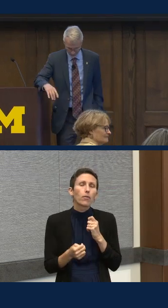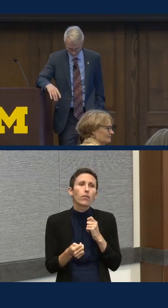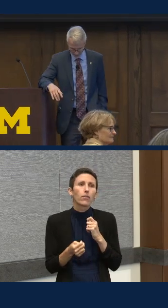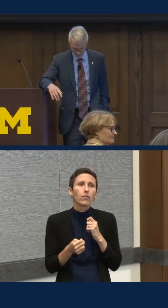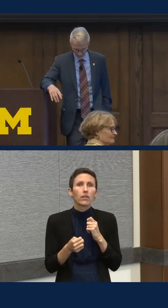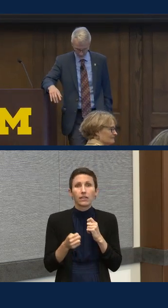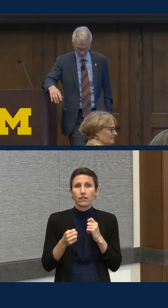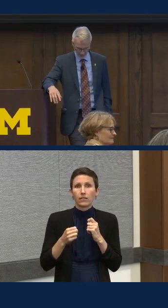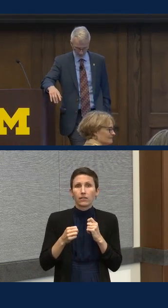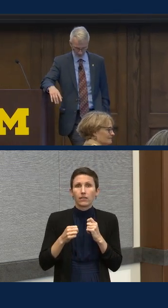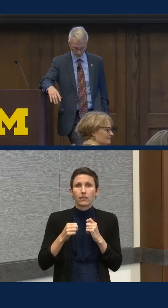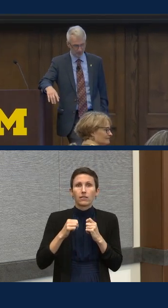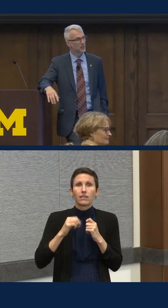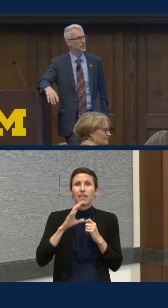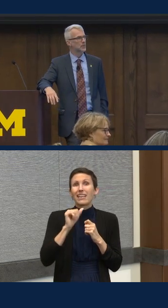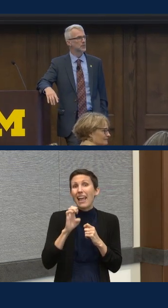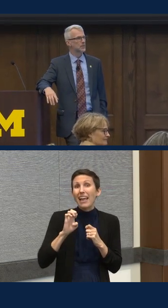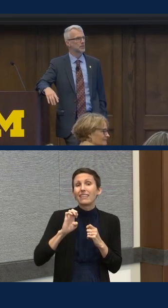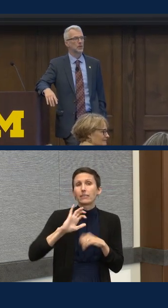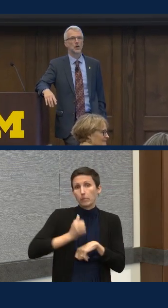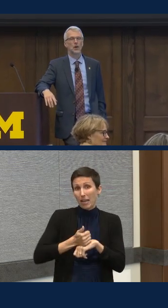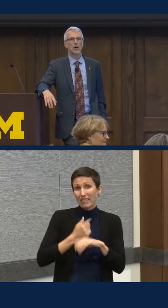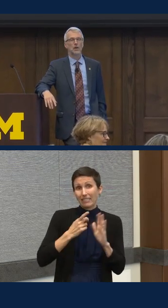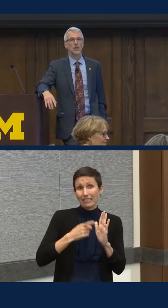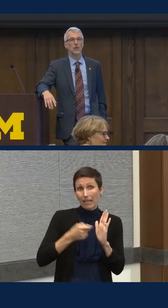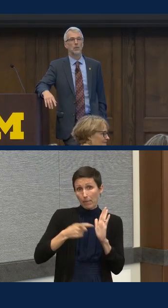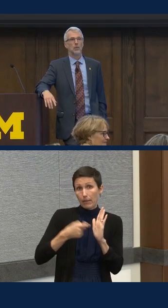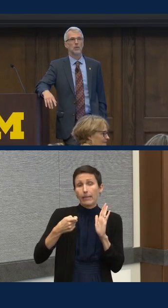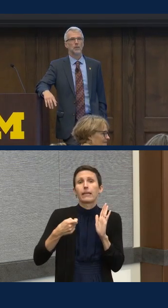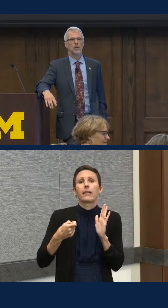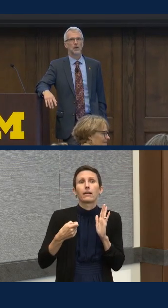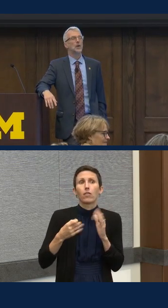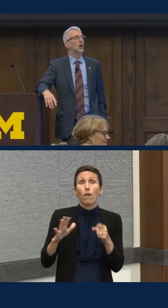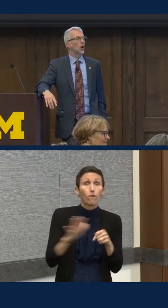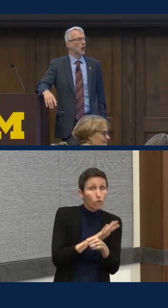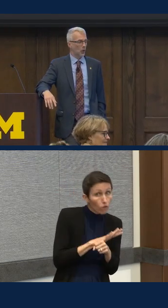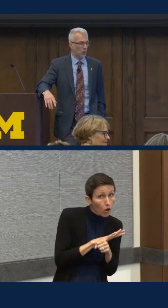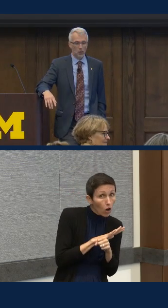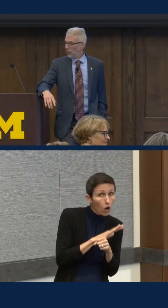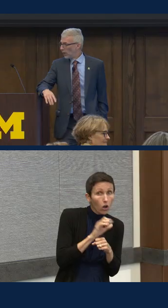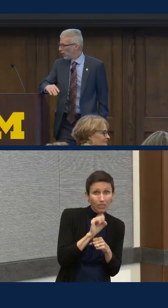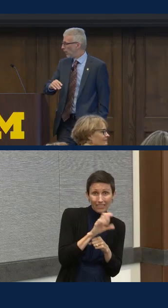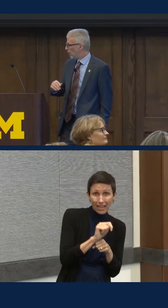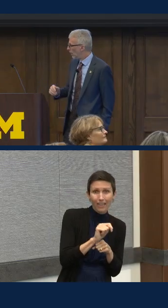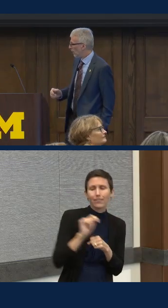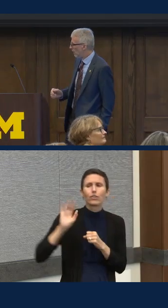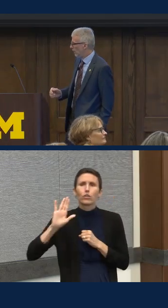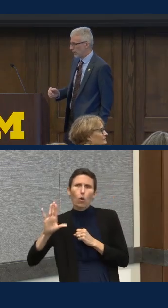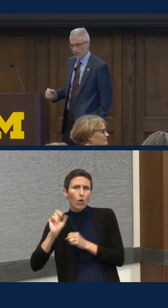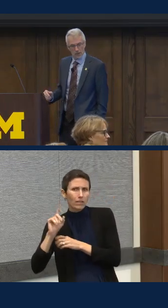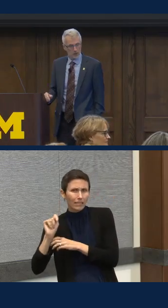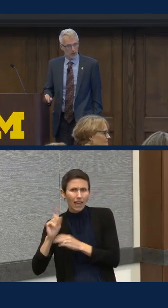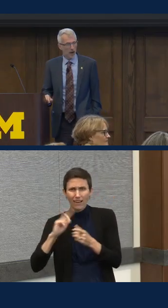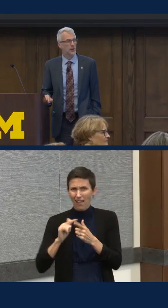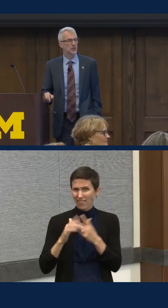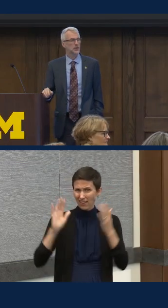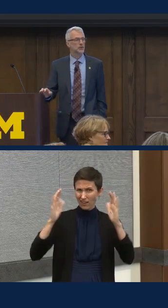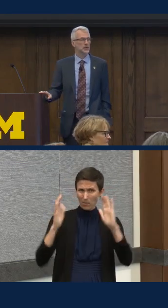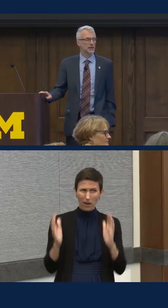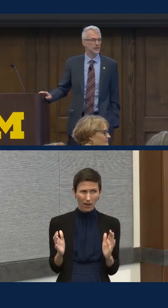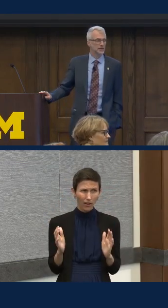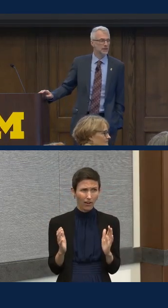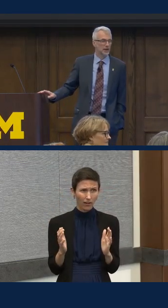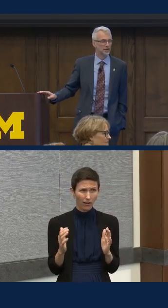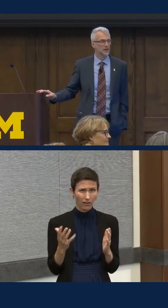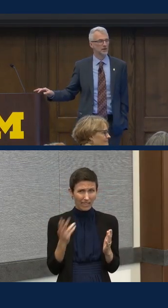both sets of case space sampling, the full set and your set, and then compare the results to see what